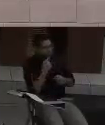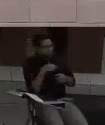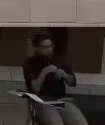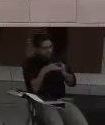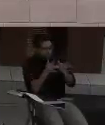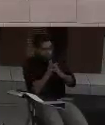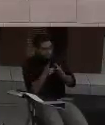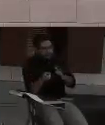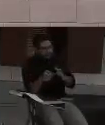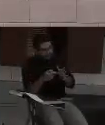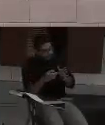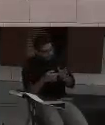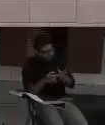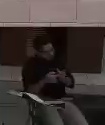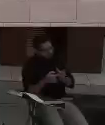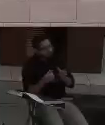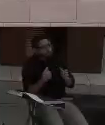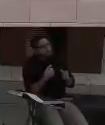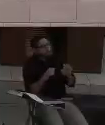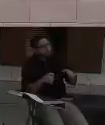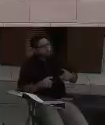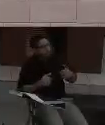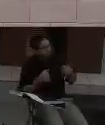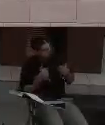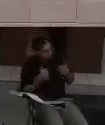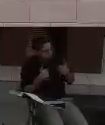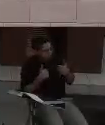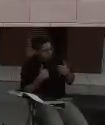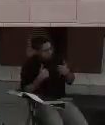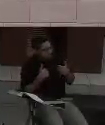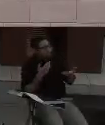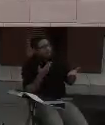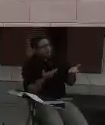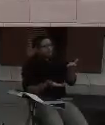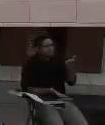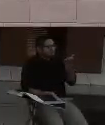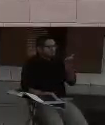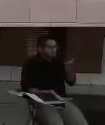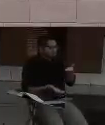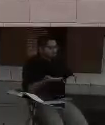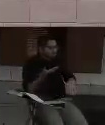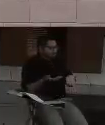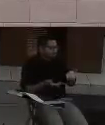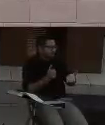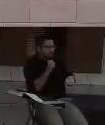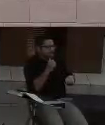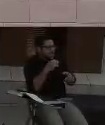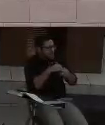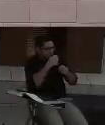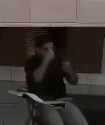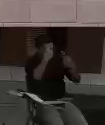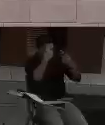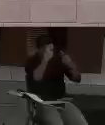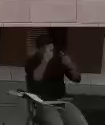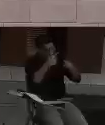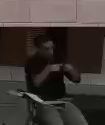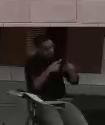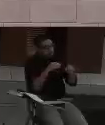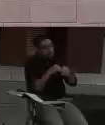live with this holiness and this perfection, maybe not in thought, but in word and in deed.